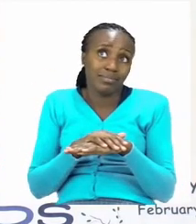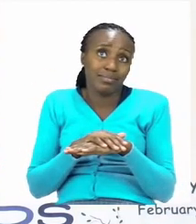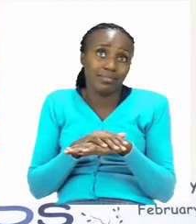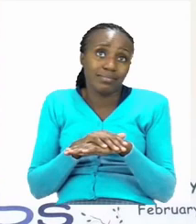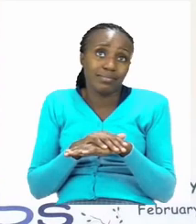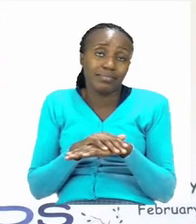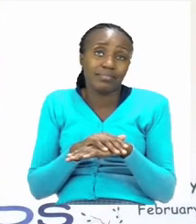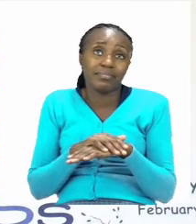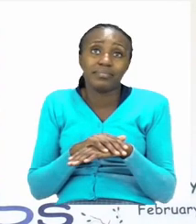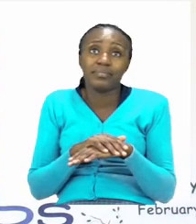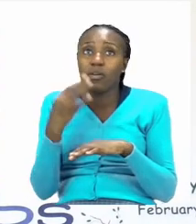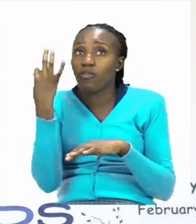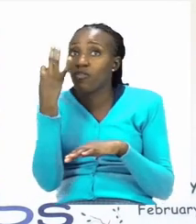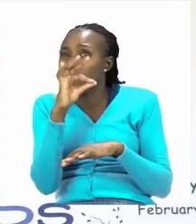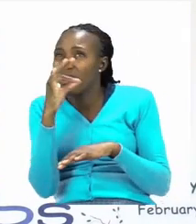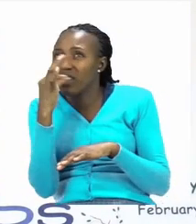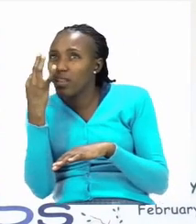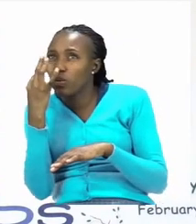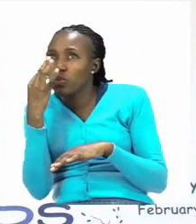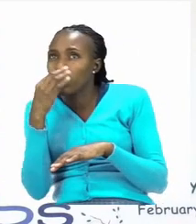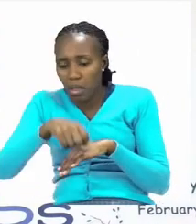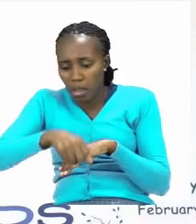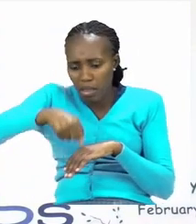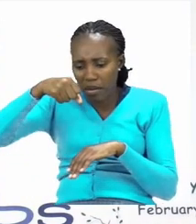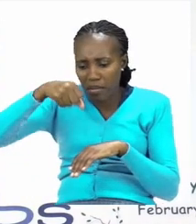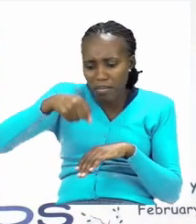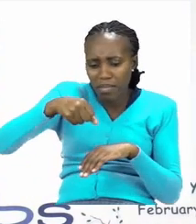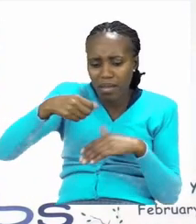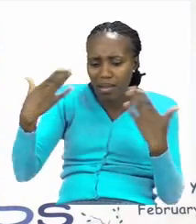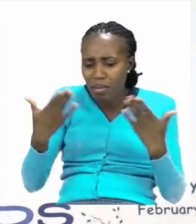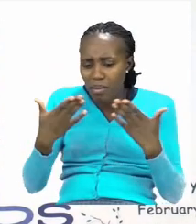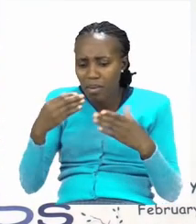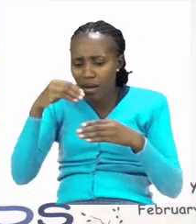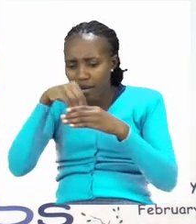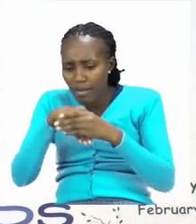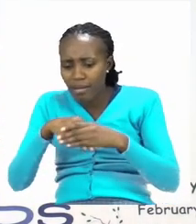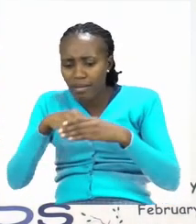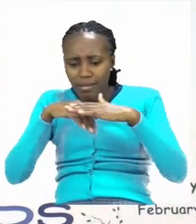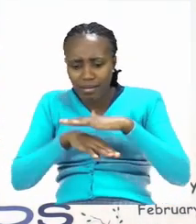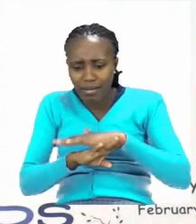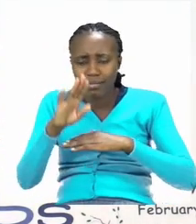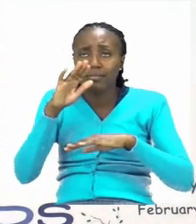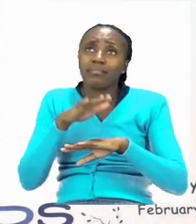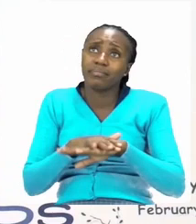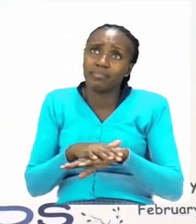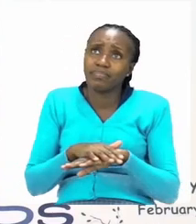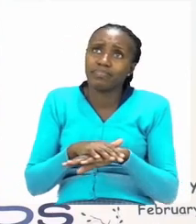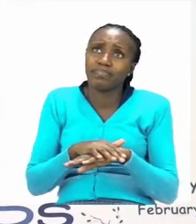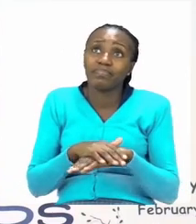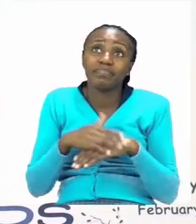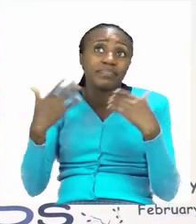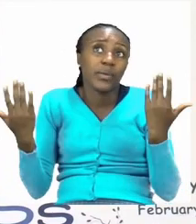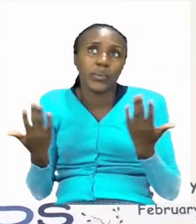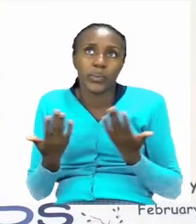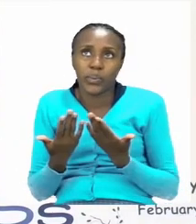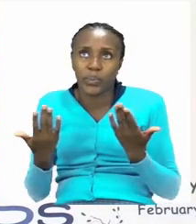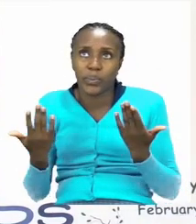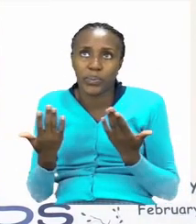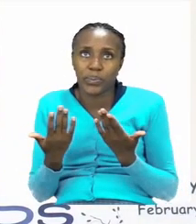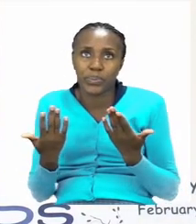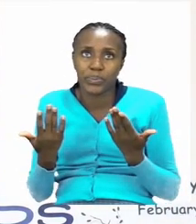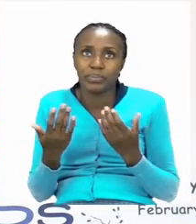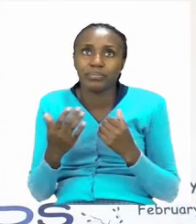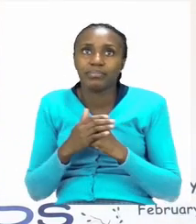Let's read it again. The flowers are dash